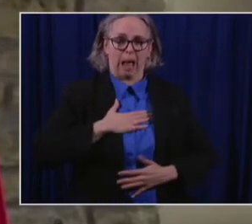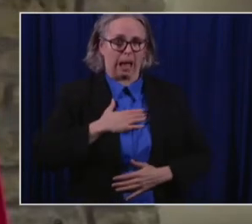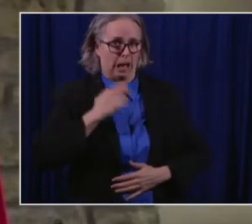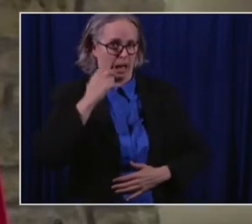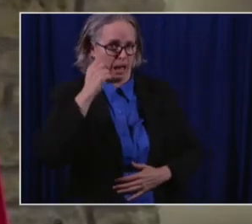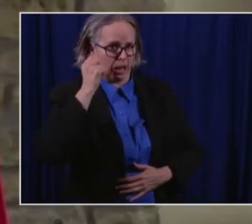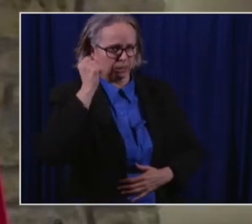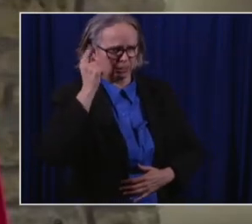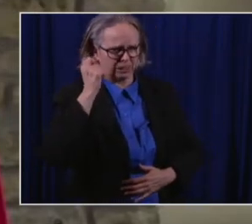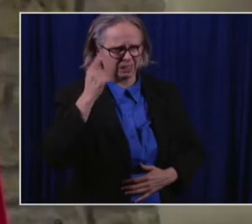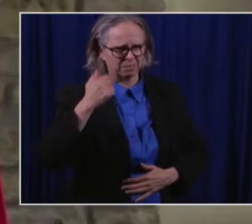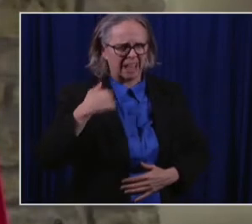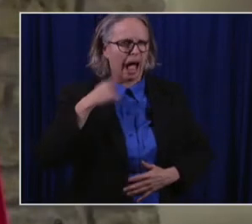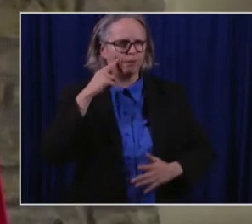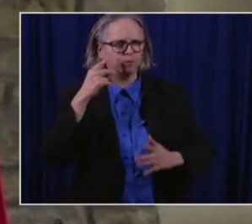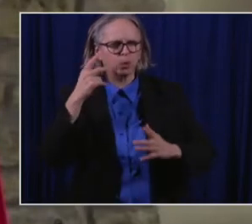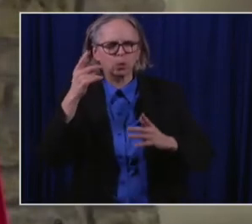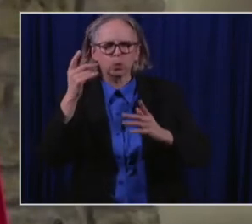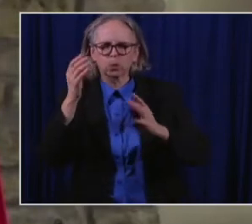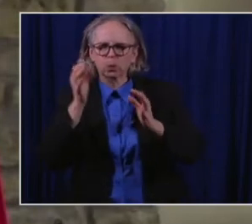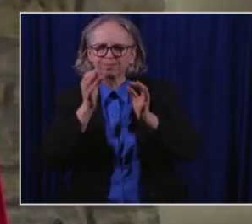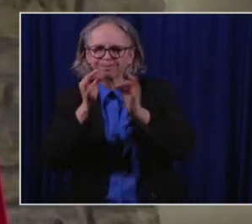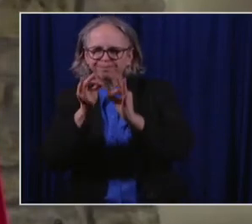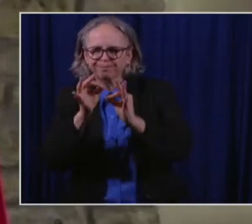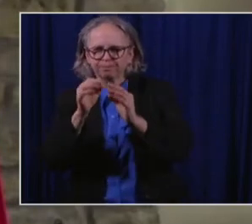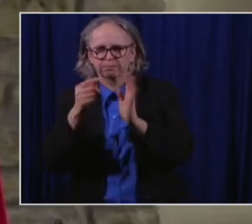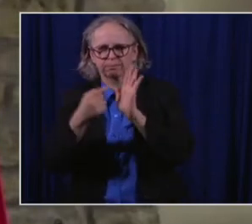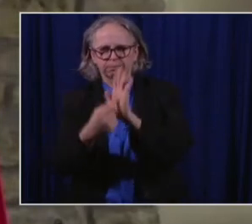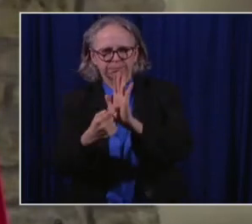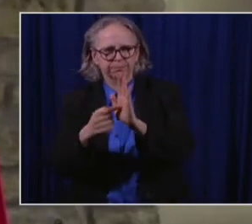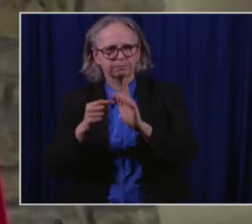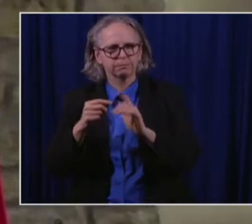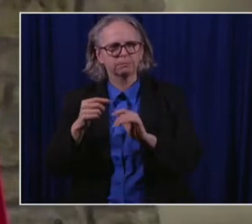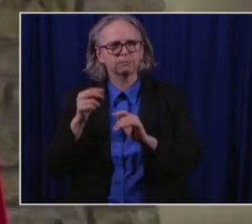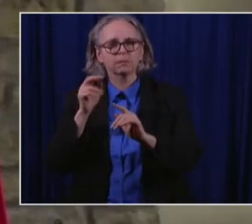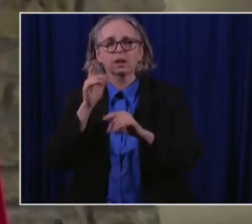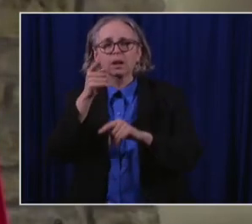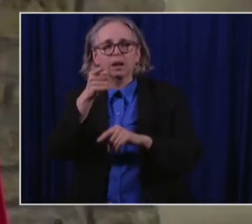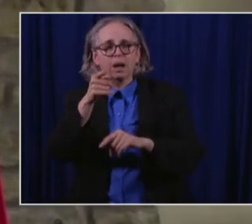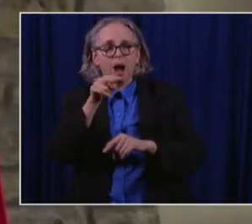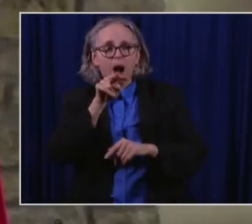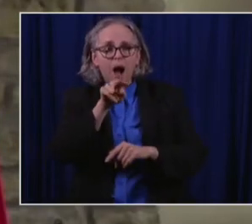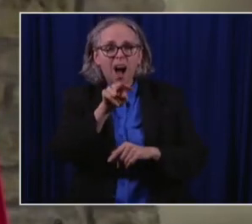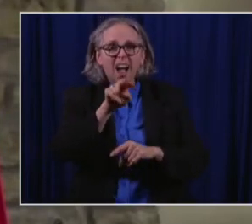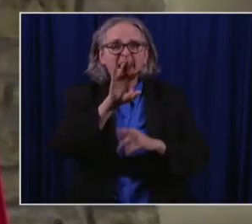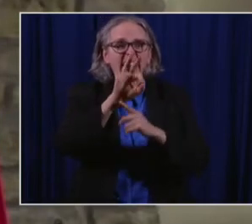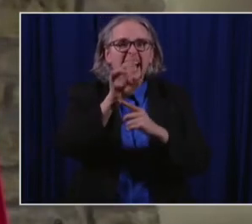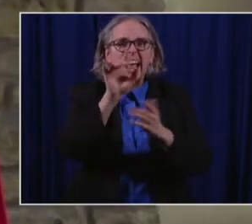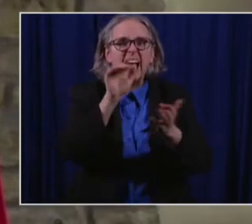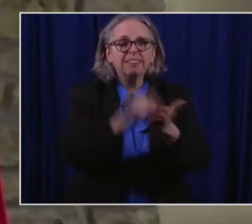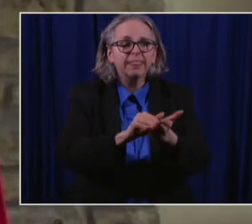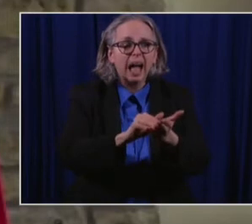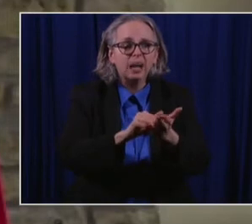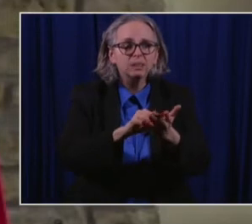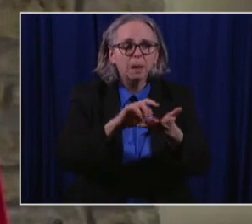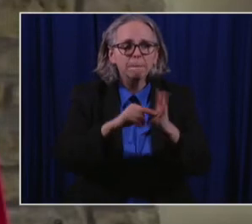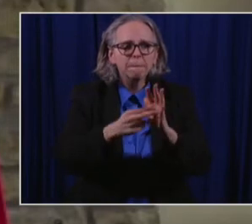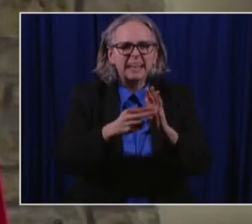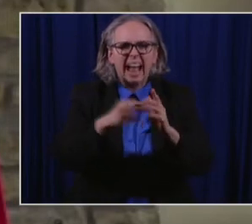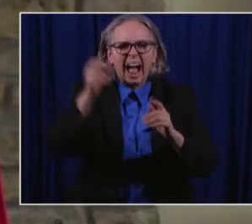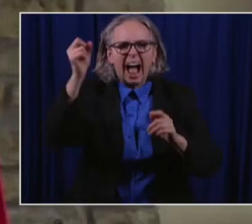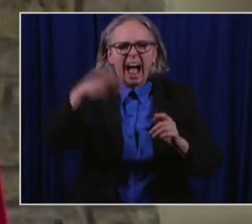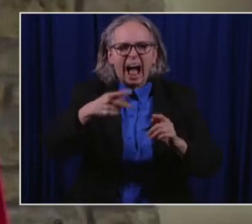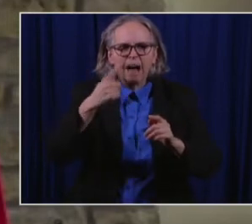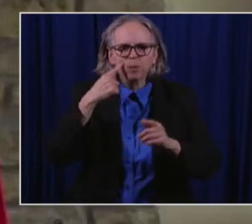there. So, we should not look at it as we're going to go put half of that in people's arms and then hold those other